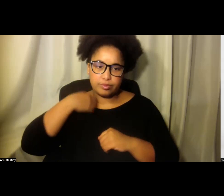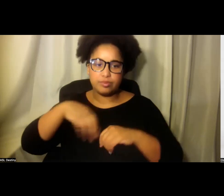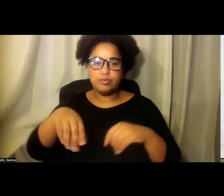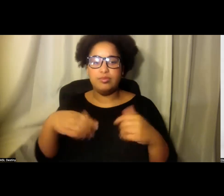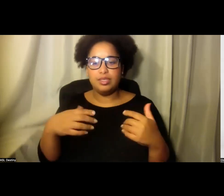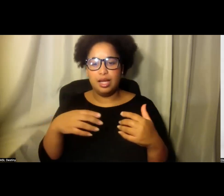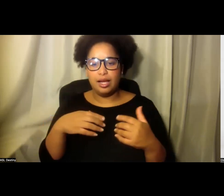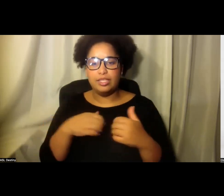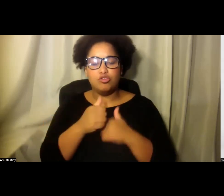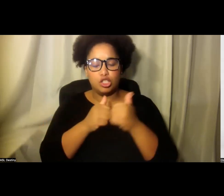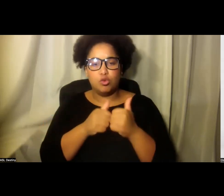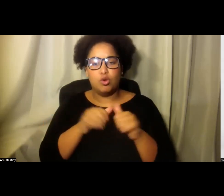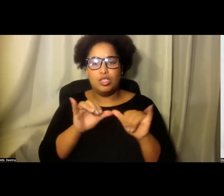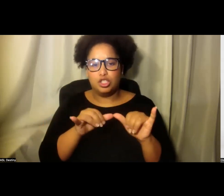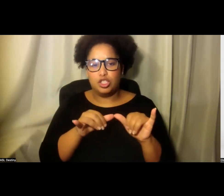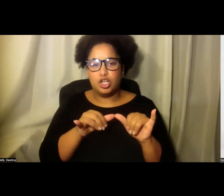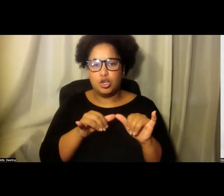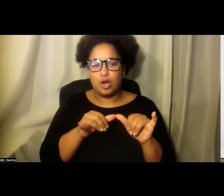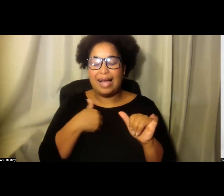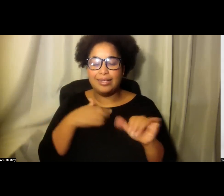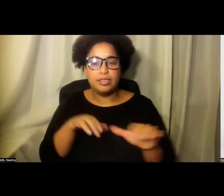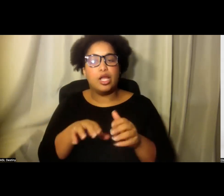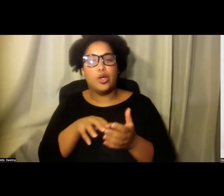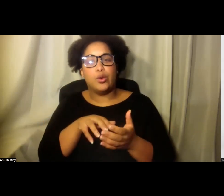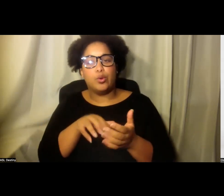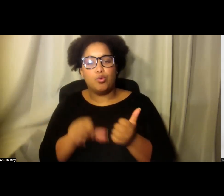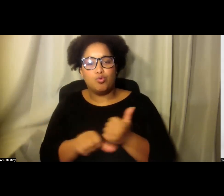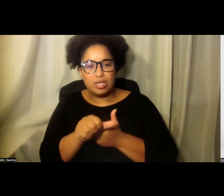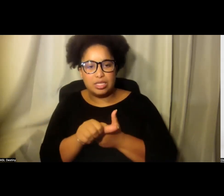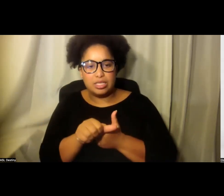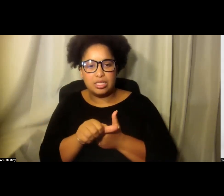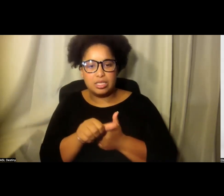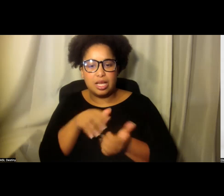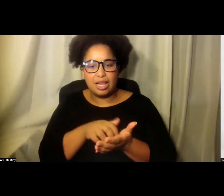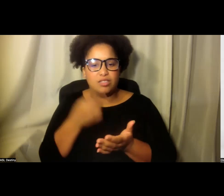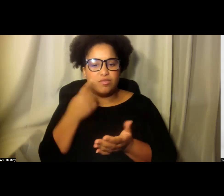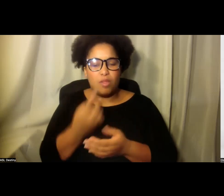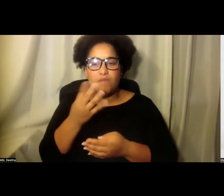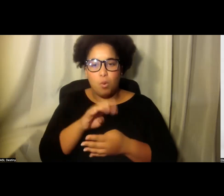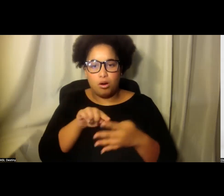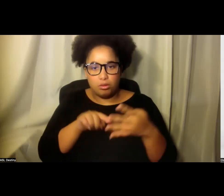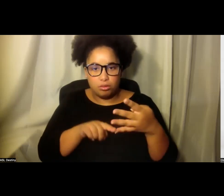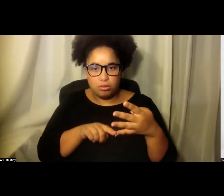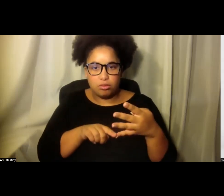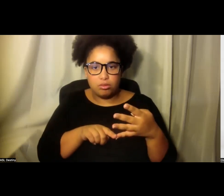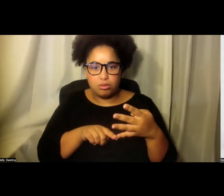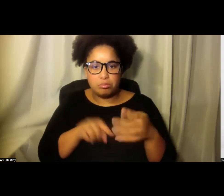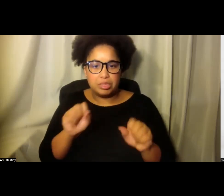structural engineer would do. I did a vulnerability study for the 4 categories of